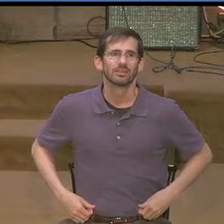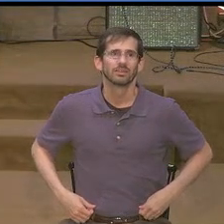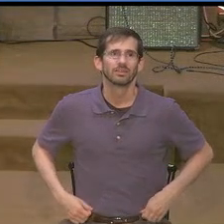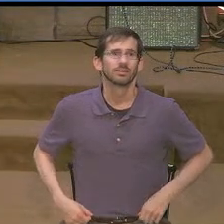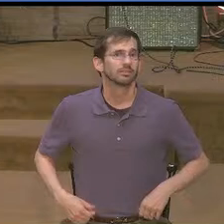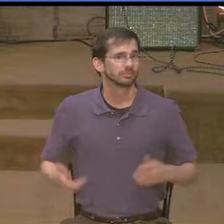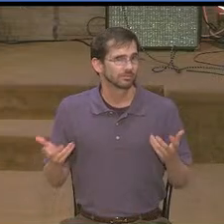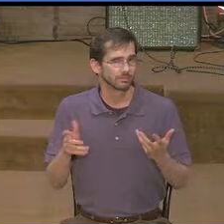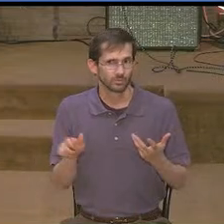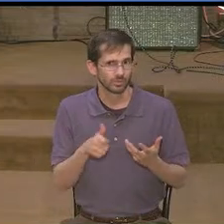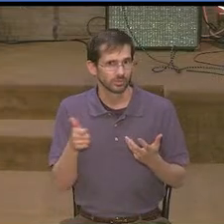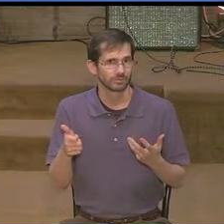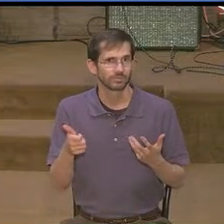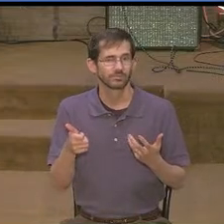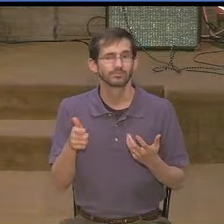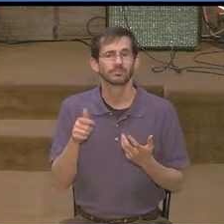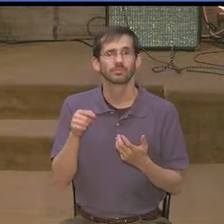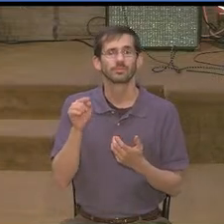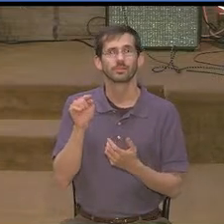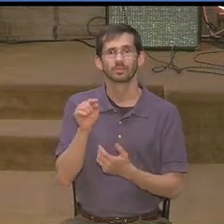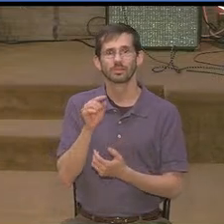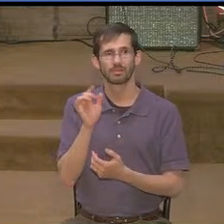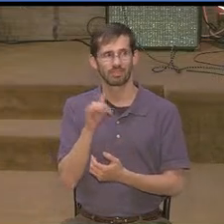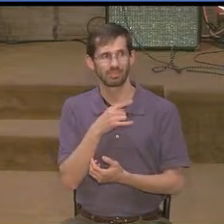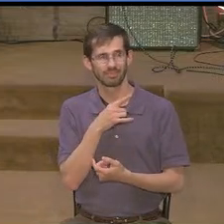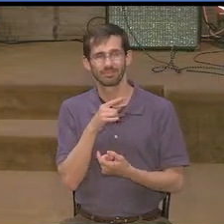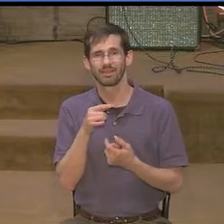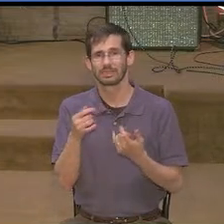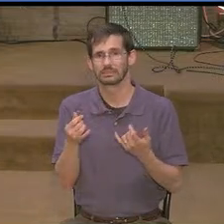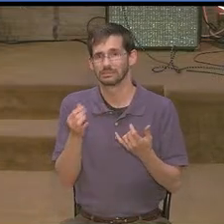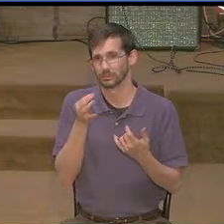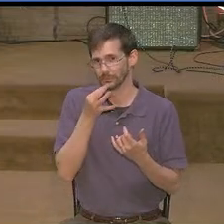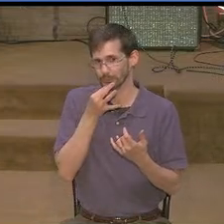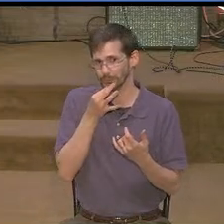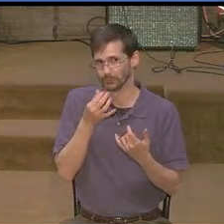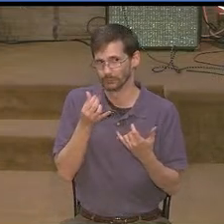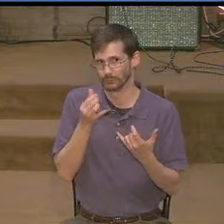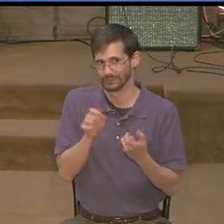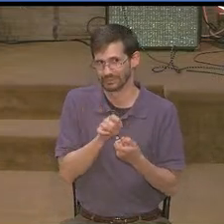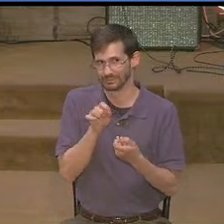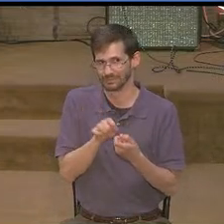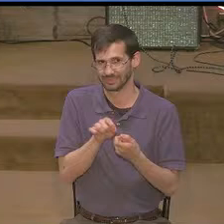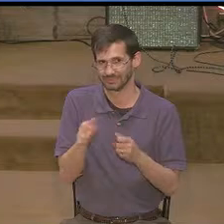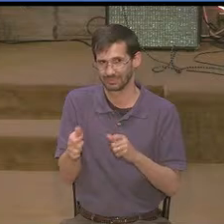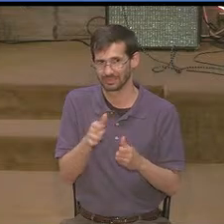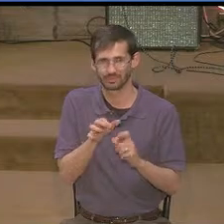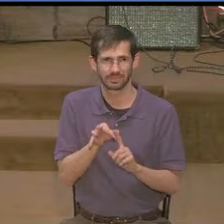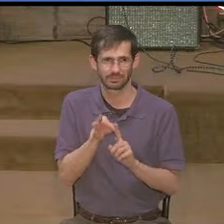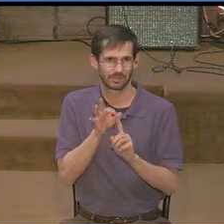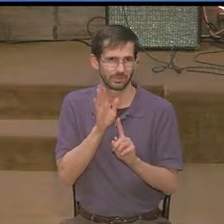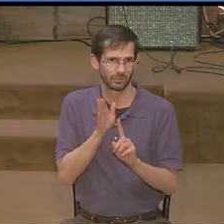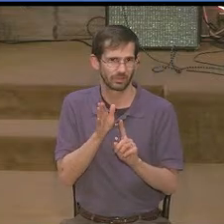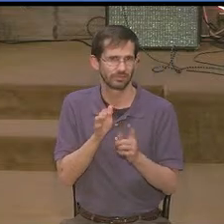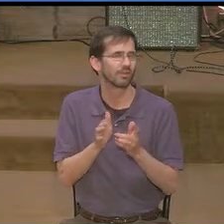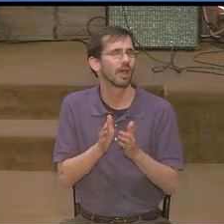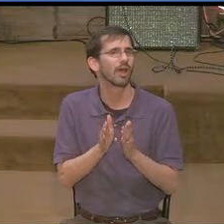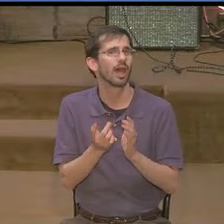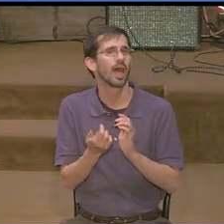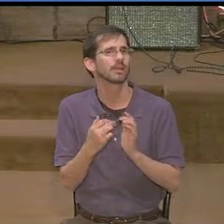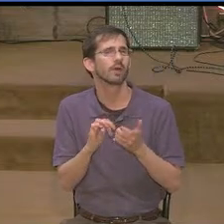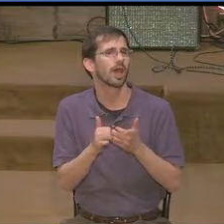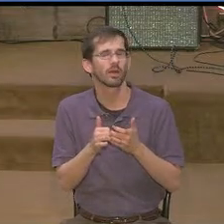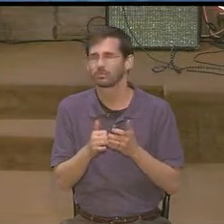And you know what else? This particular baptism, let me tell you something, is going to be so special. Ask me how.